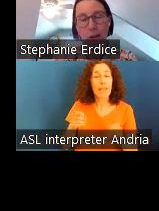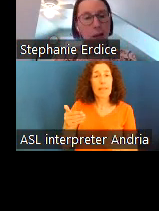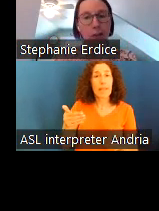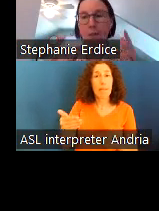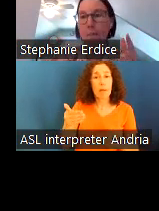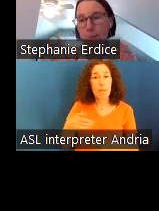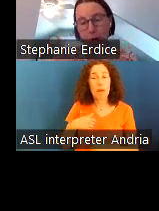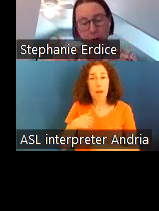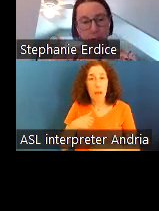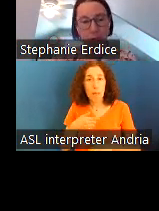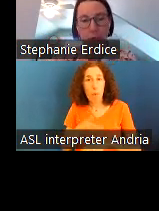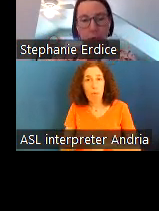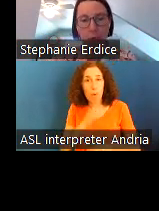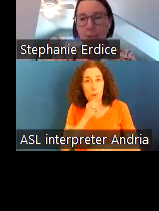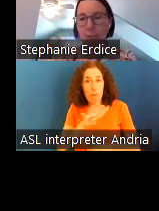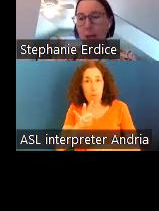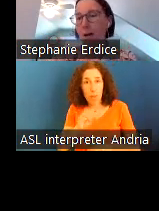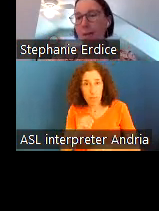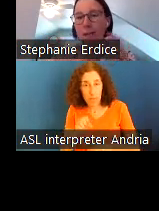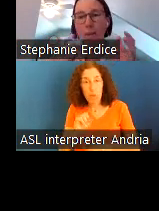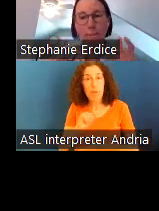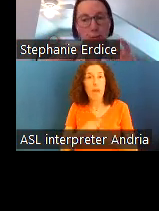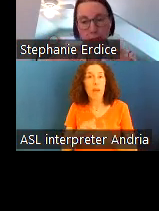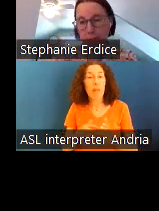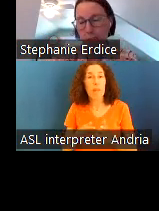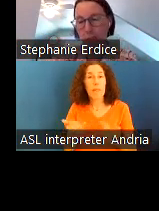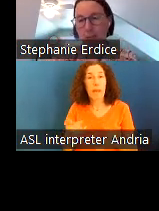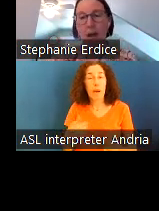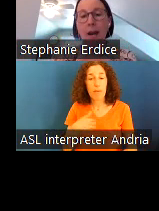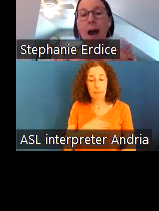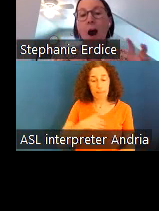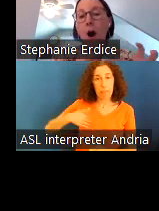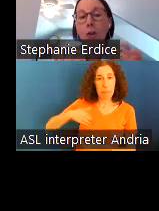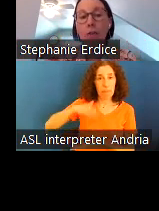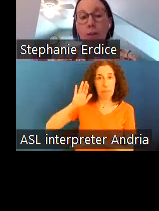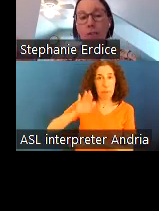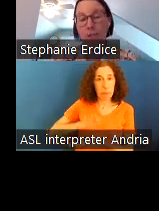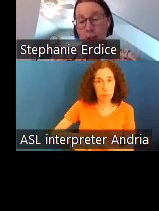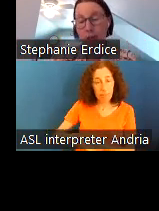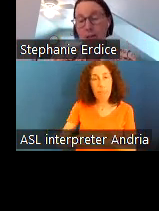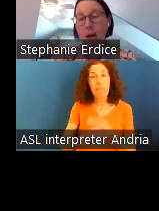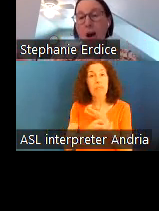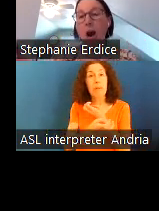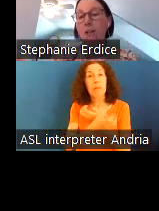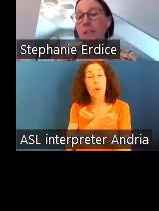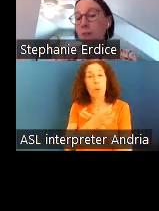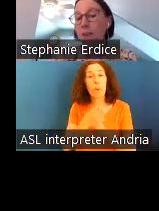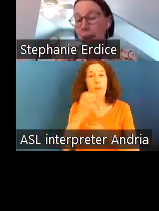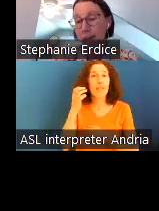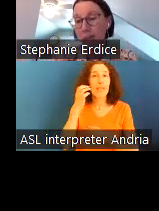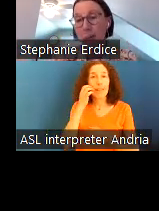of 40. So I have a mammogram scheduled 3 weeks from now. I have to get a bone density test done. All of those things